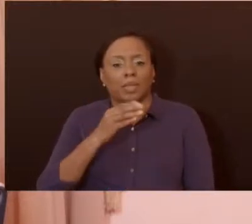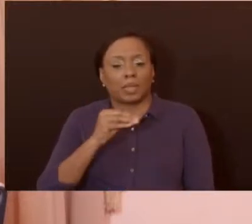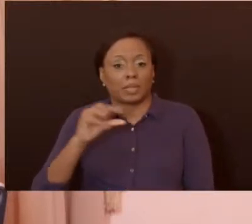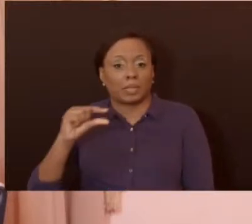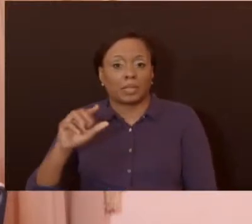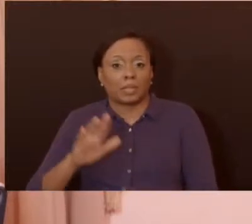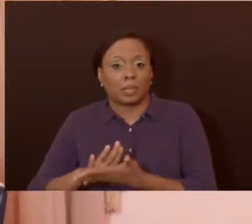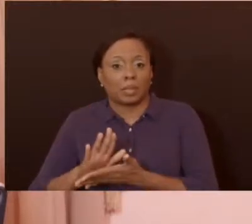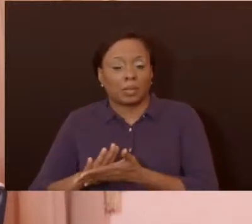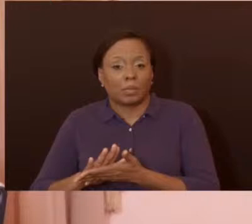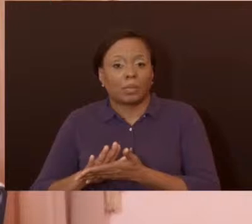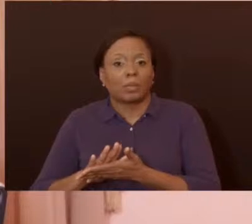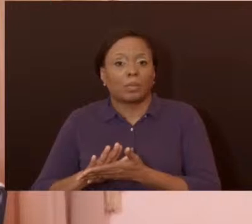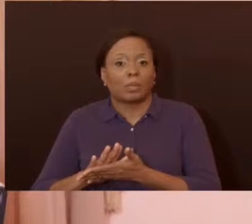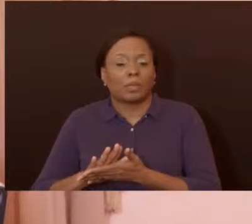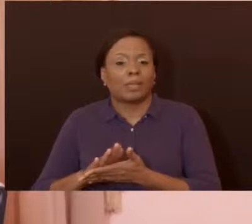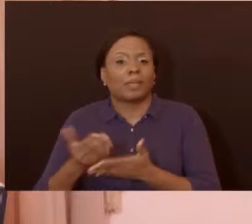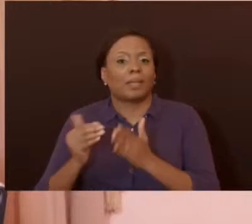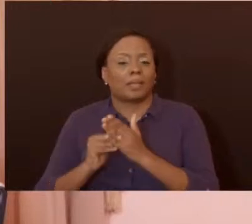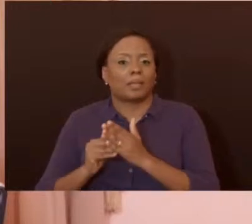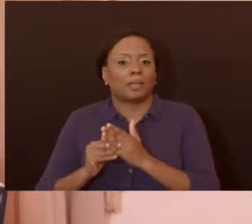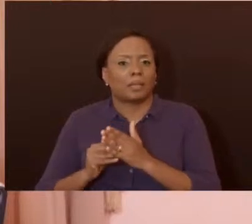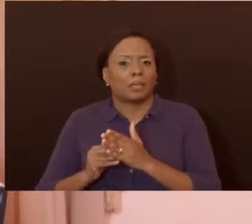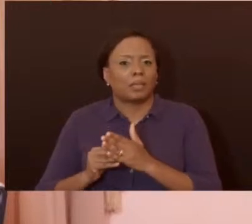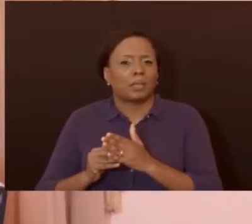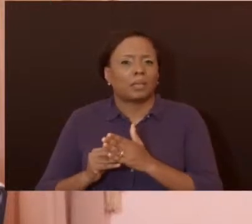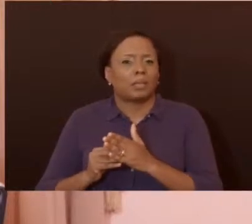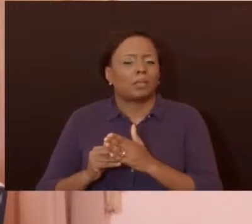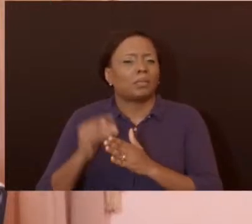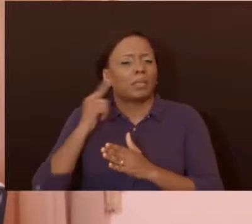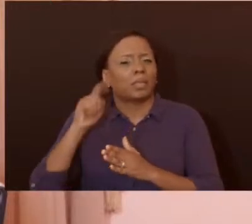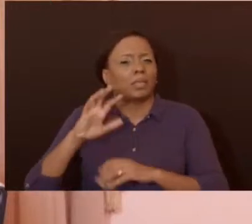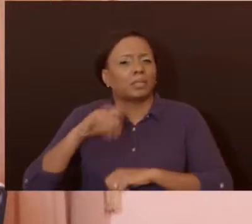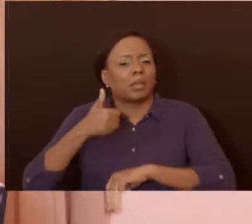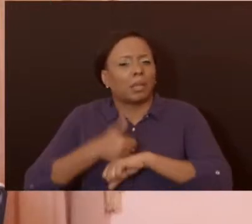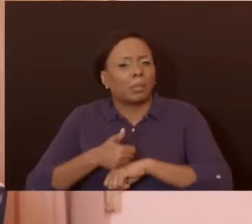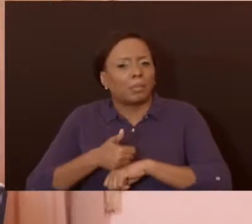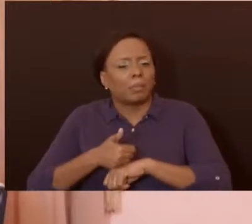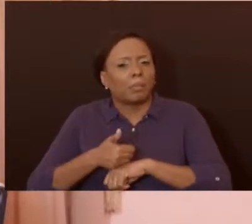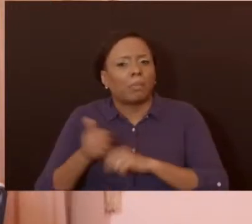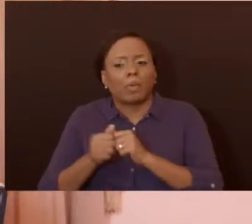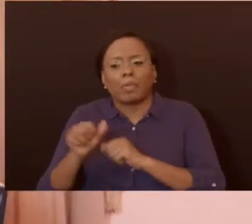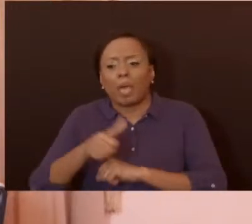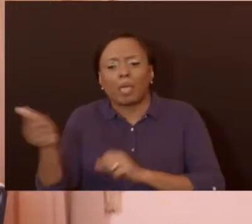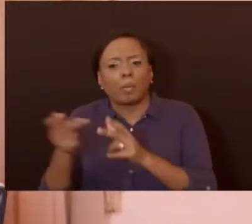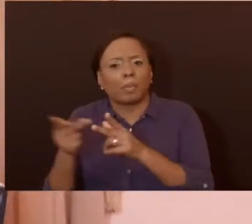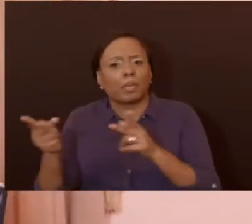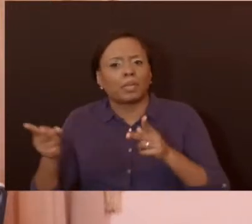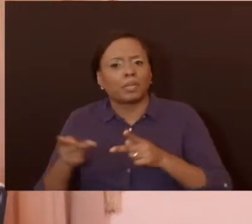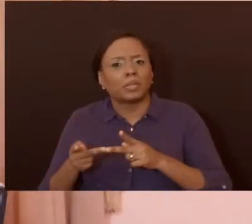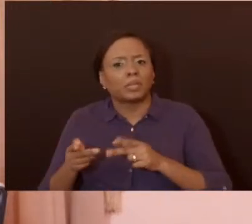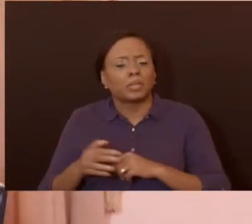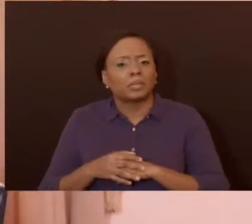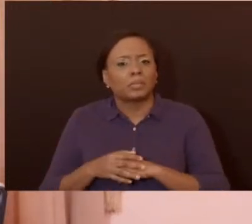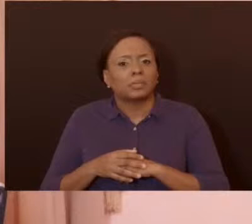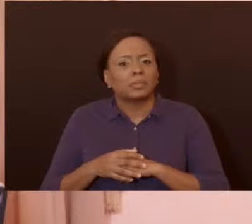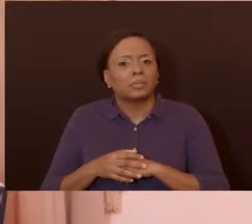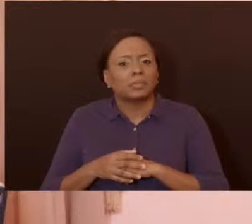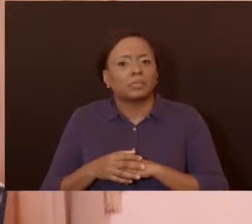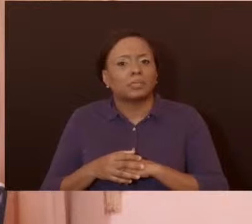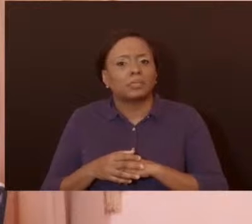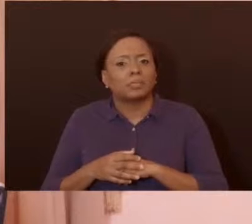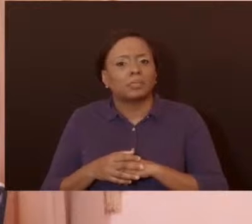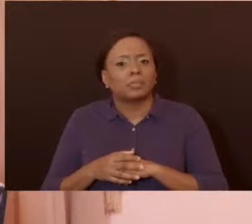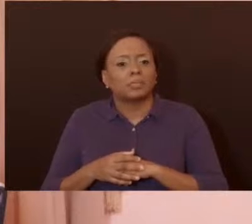consideration to having to set up other facilities outside of the ones that might have been mentioned even yesterday, with